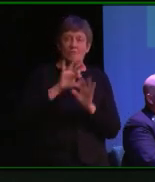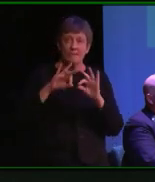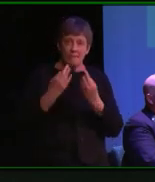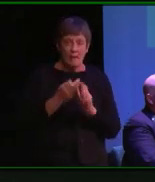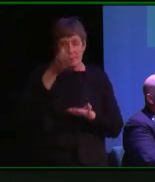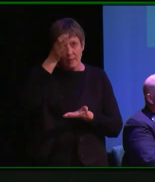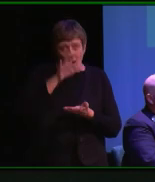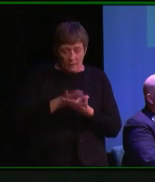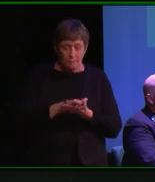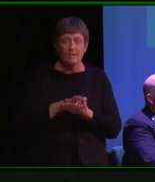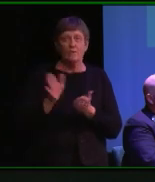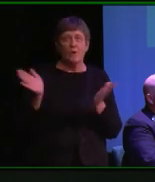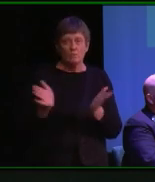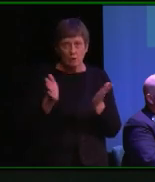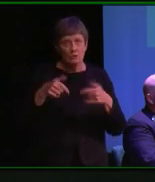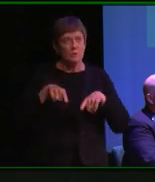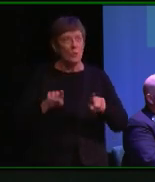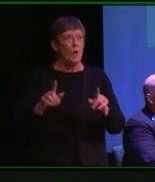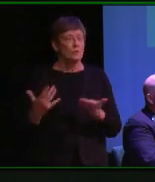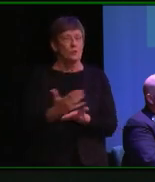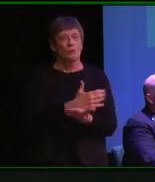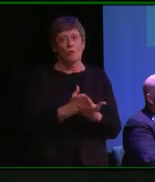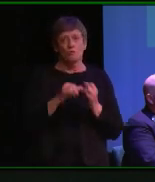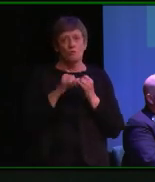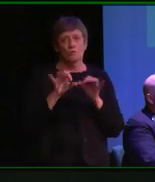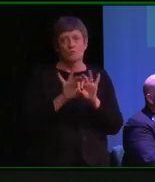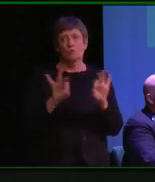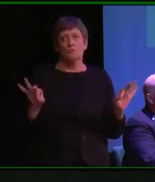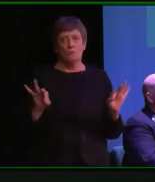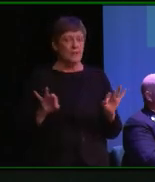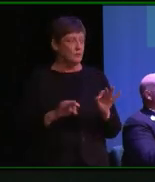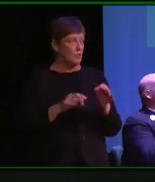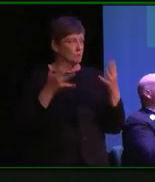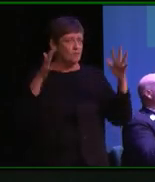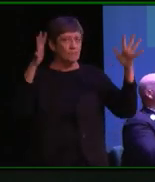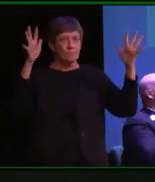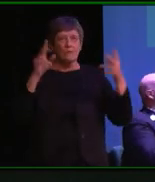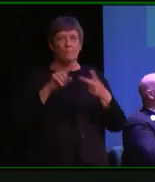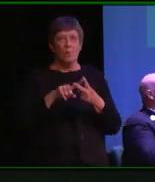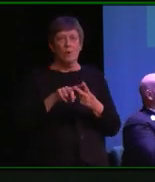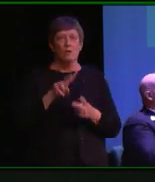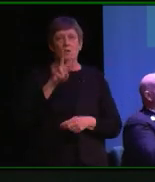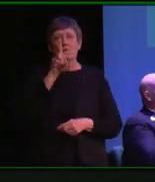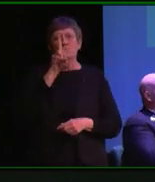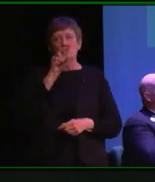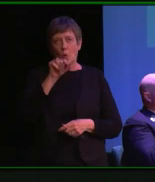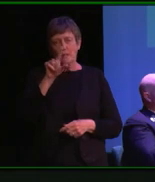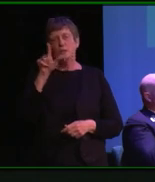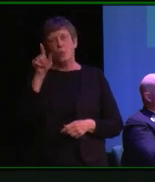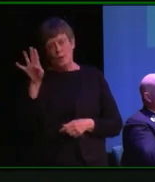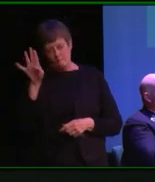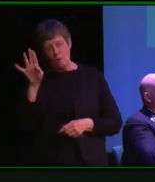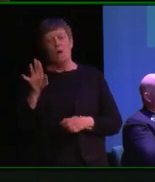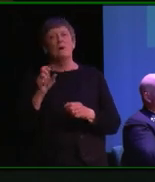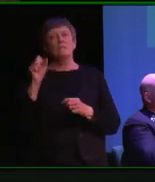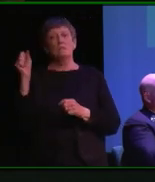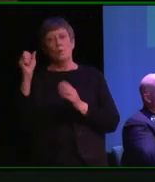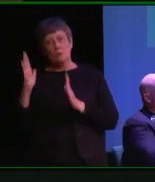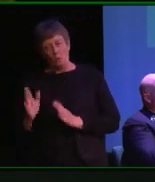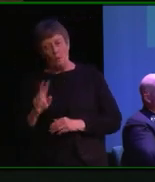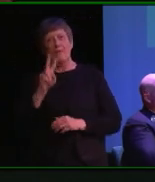while she earned her degree. Let's give another round of applause for our 2024 valedictorian and salutatorian.